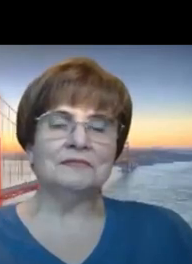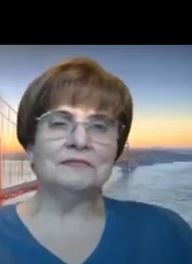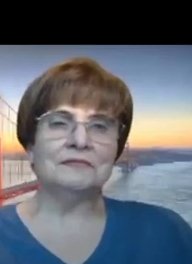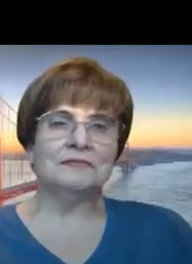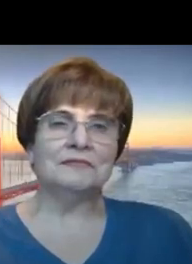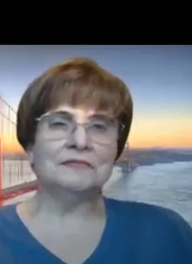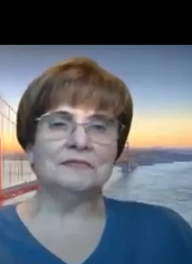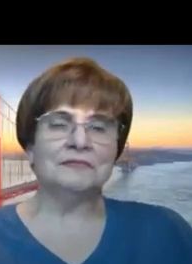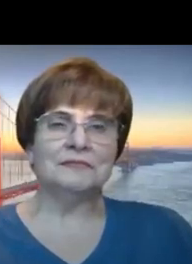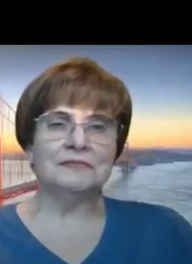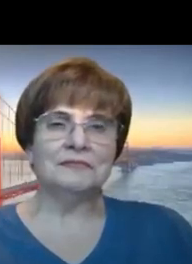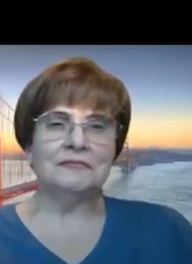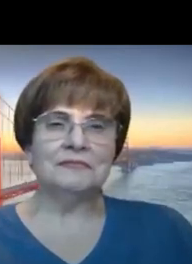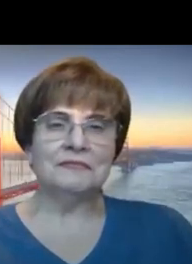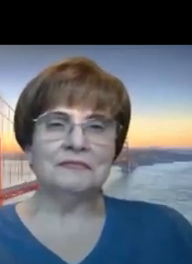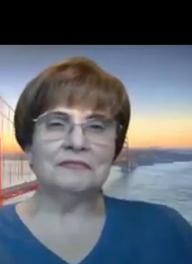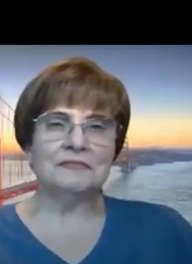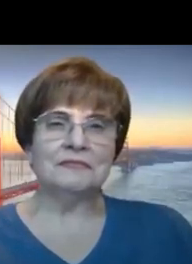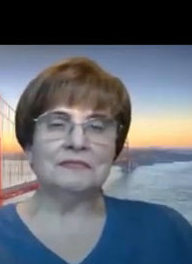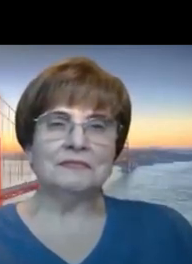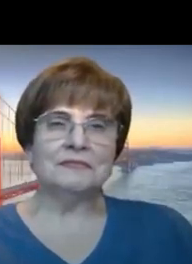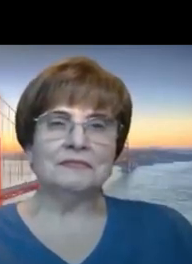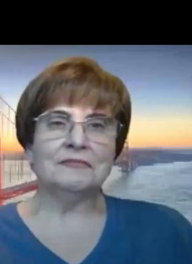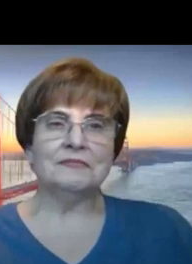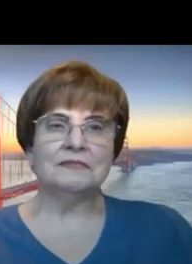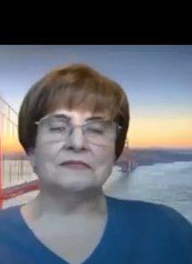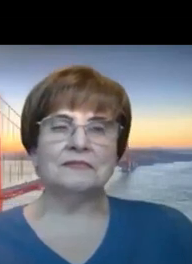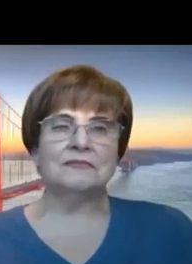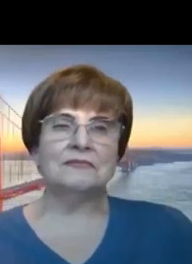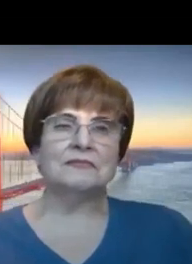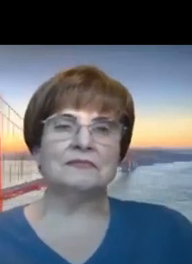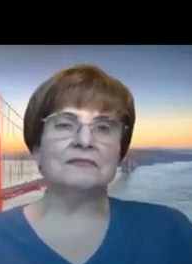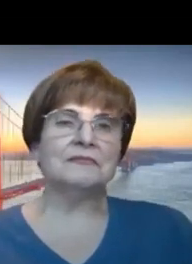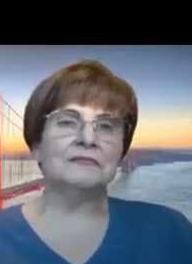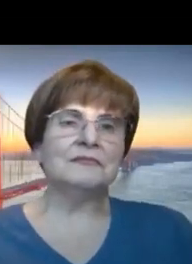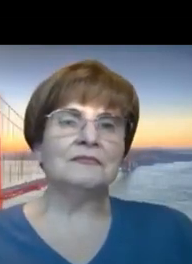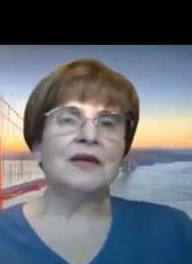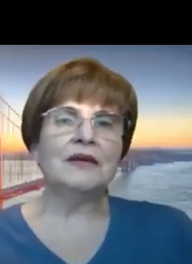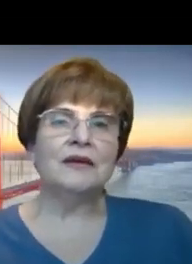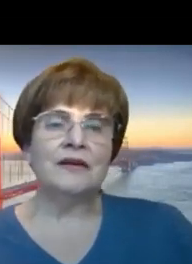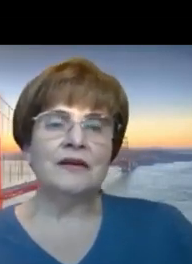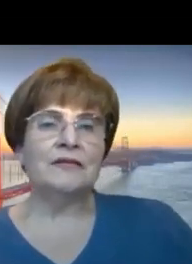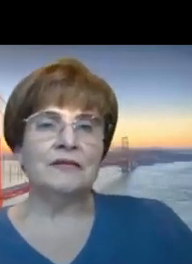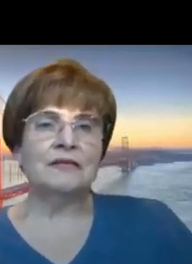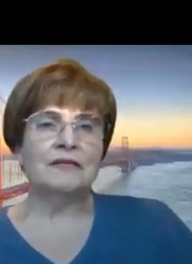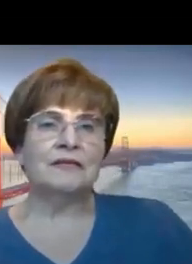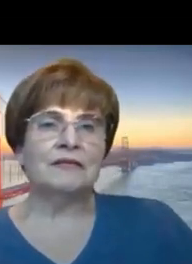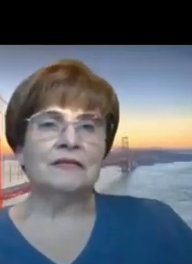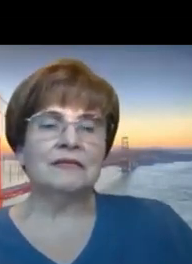it won't hit here. And sometimes we just need to be reminded that it can happen at any time. So I appreciate all of